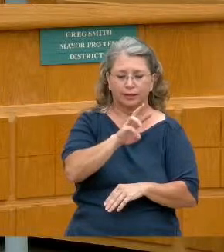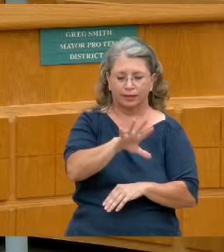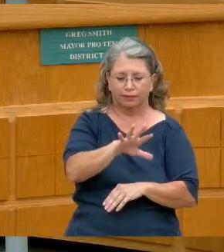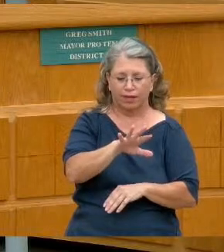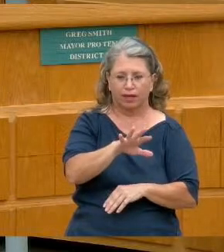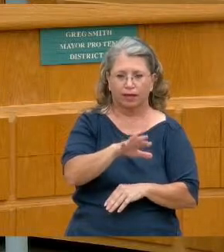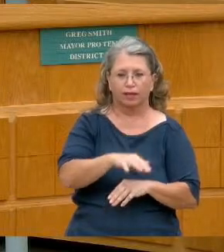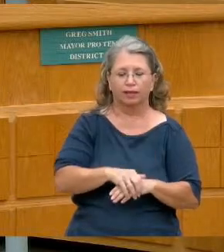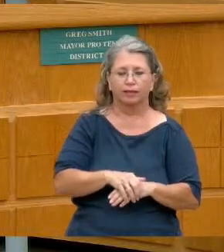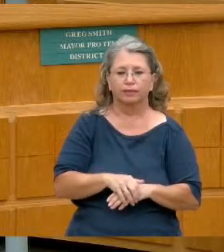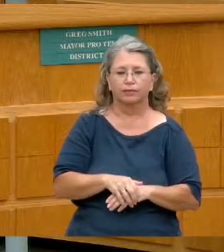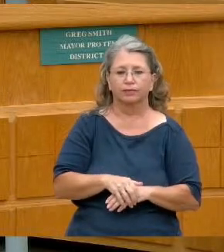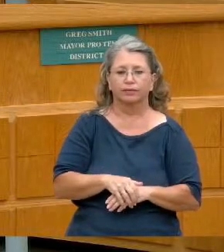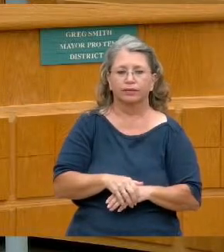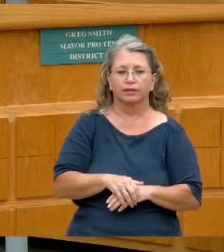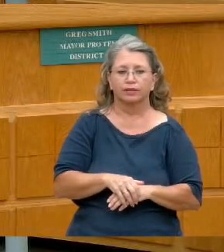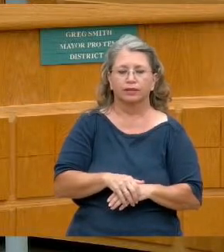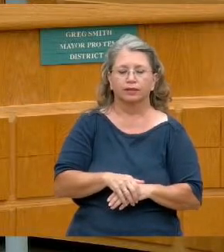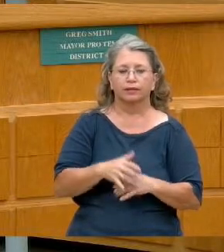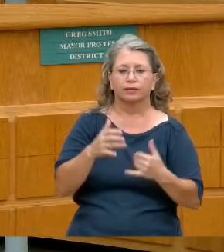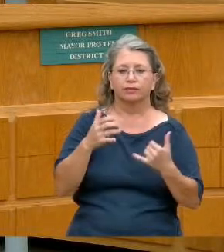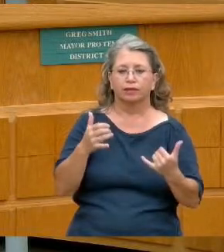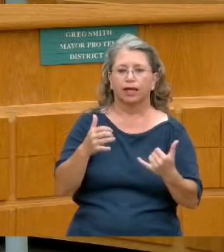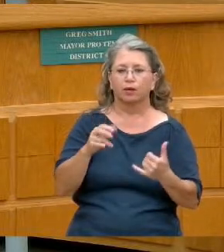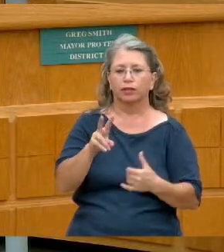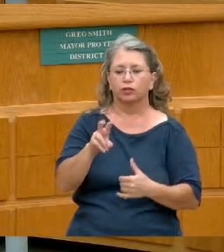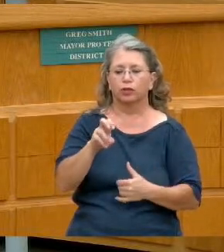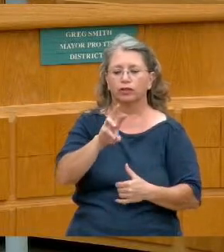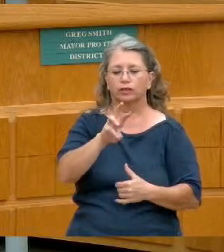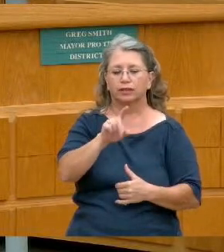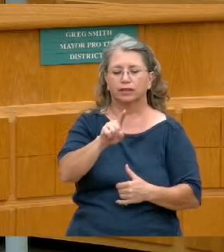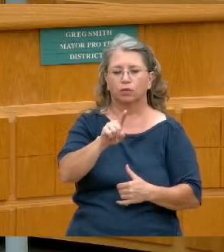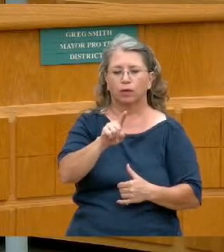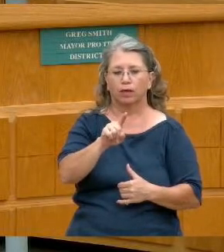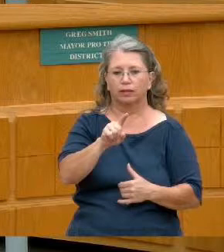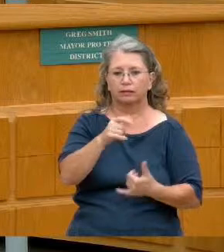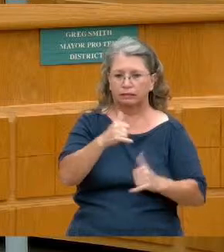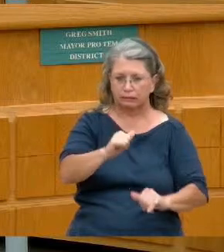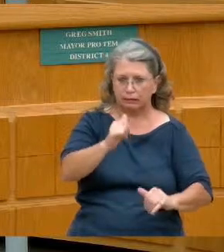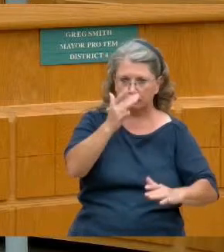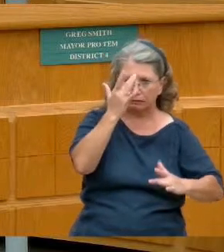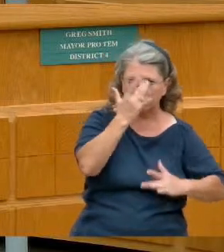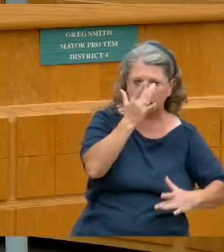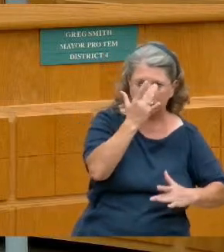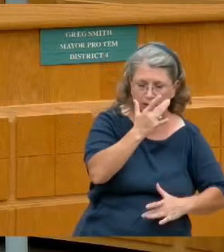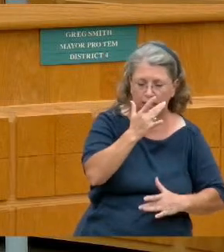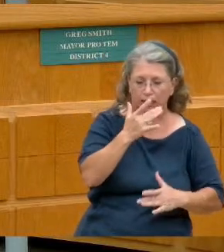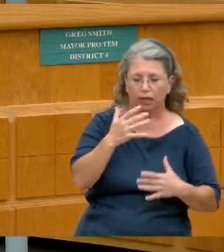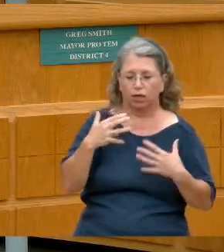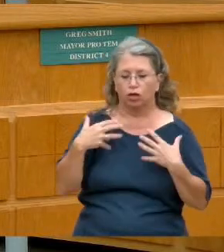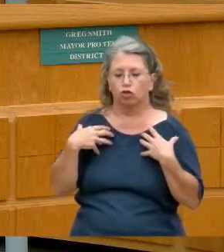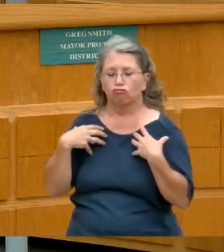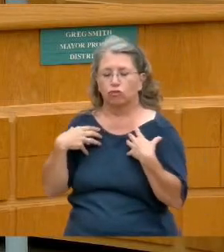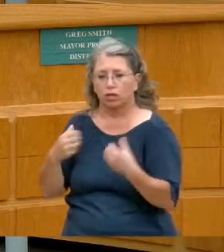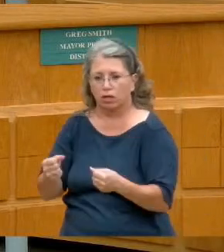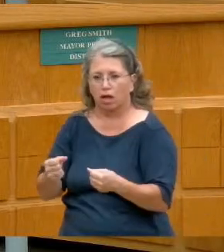place. That puts us at 261 active cases, and the recoveries is